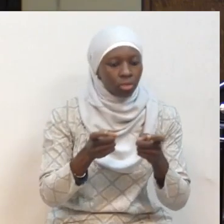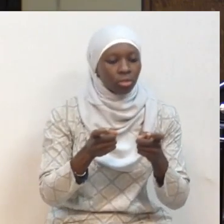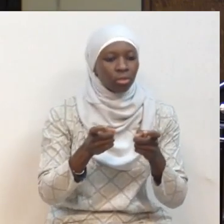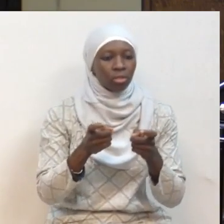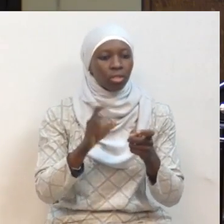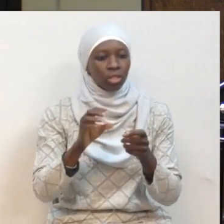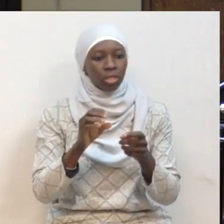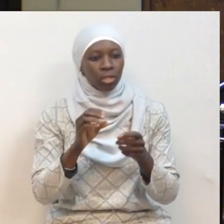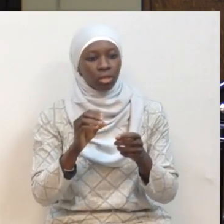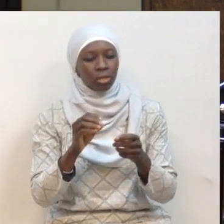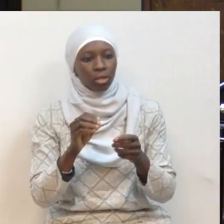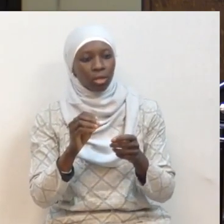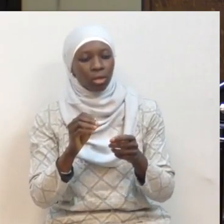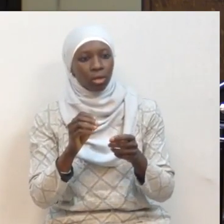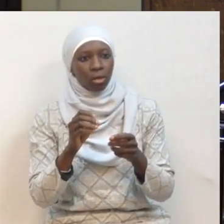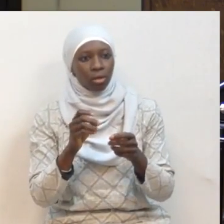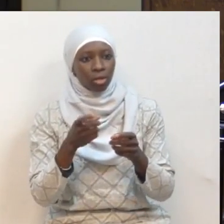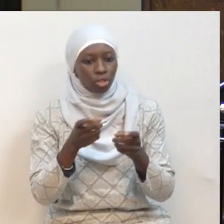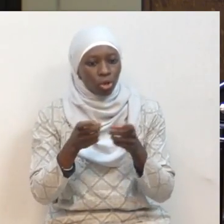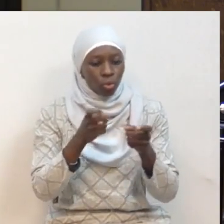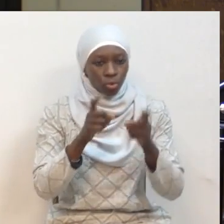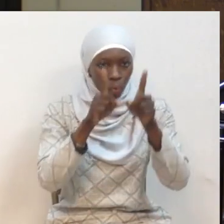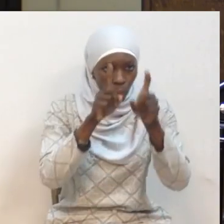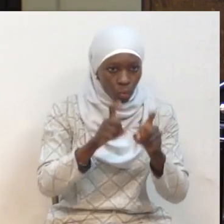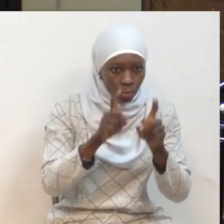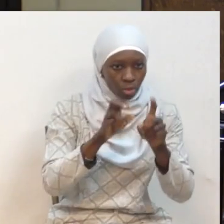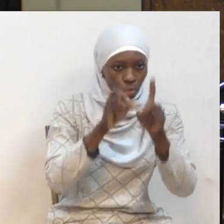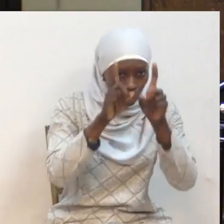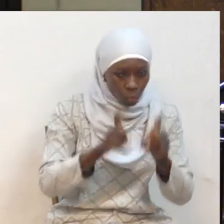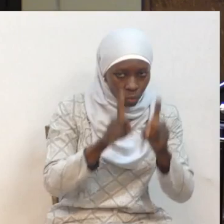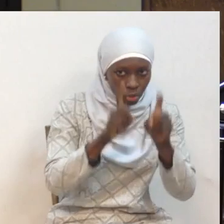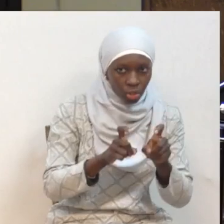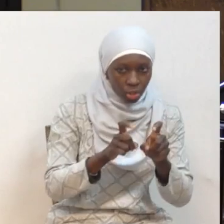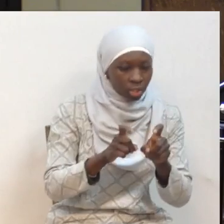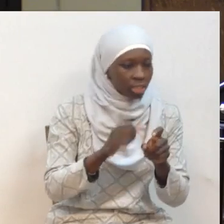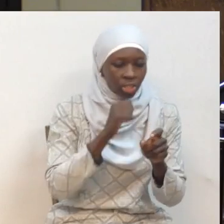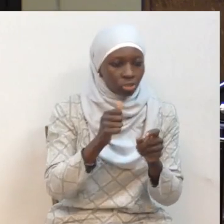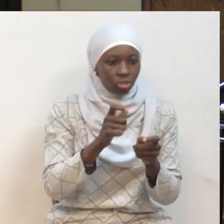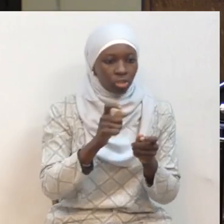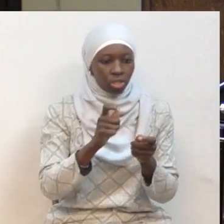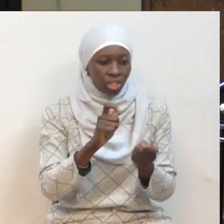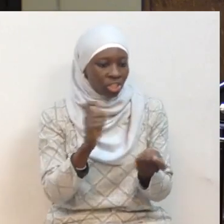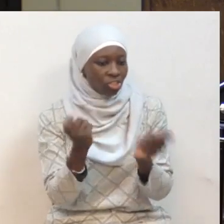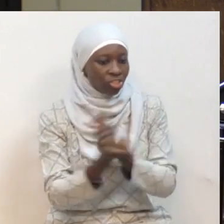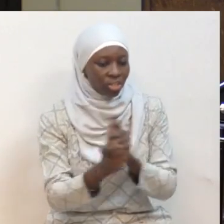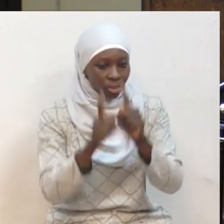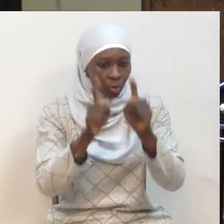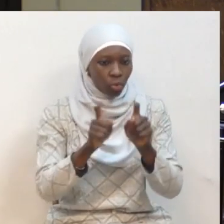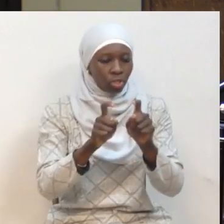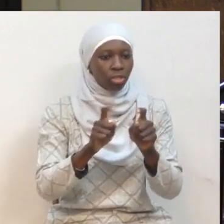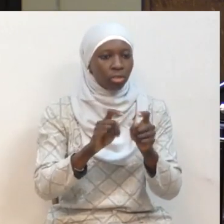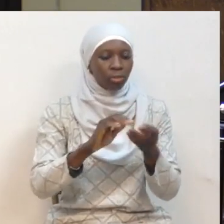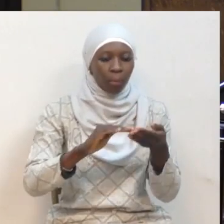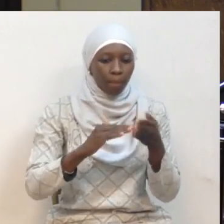the subject asking the question. He did not turn the question into a personal attack